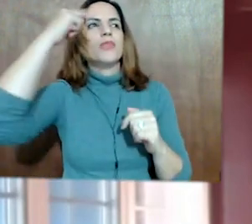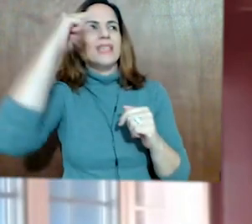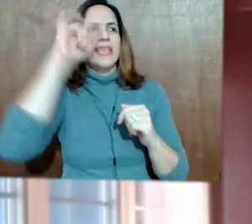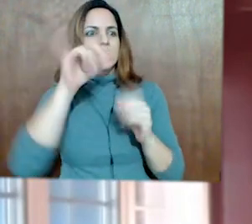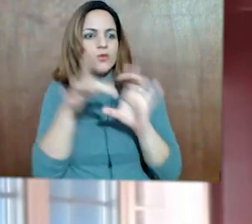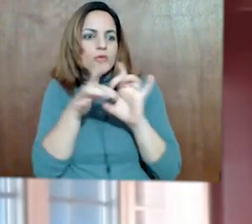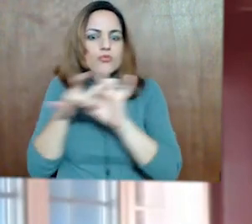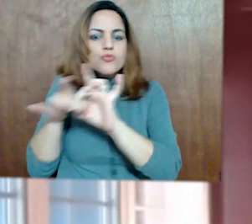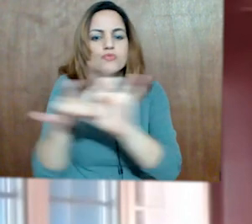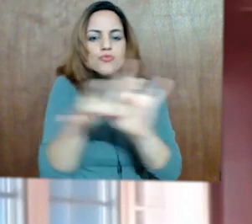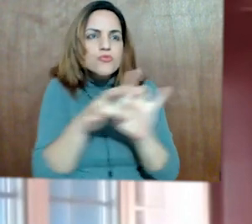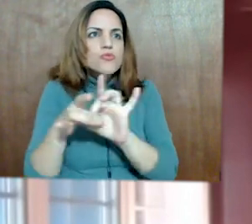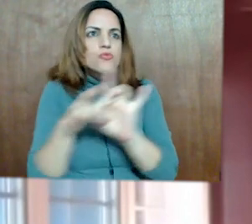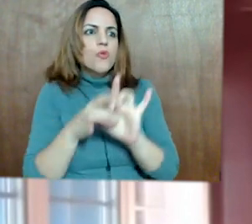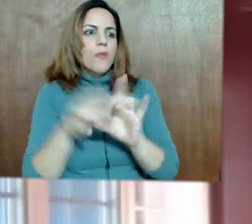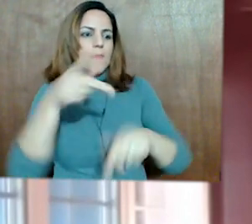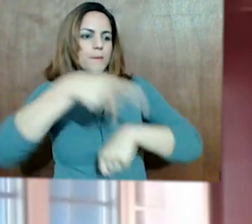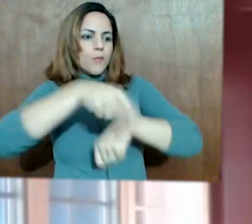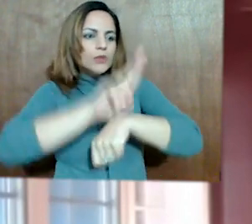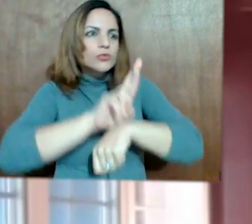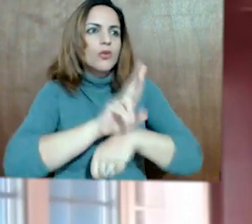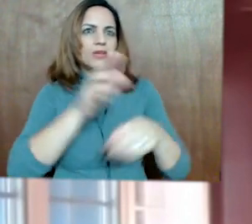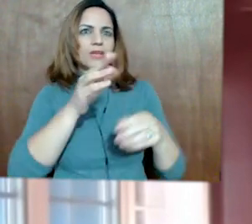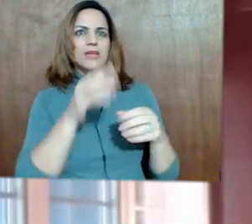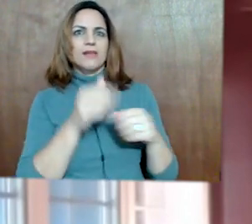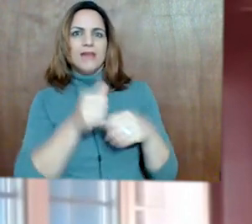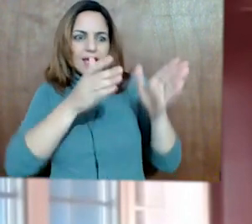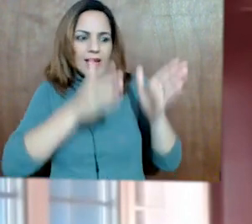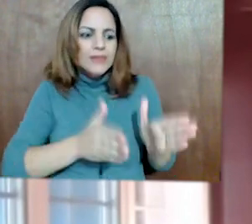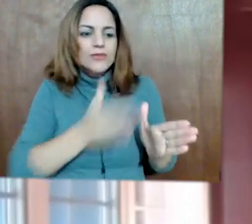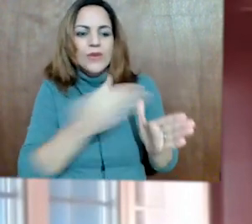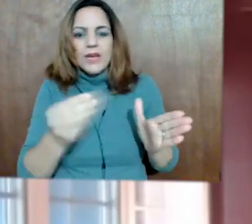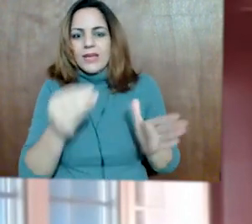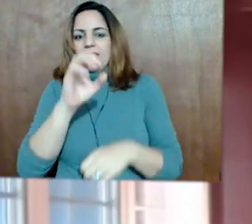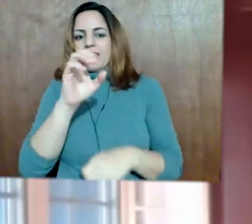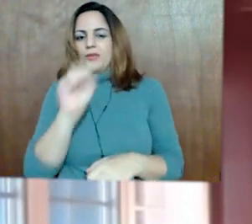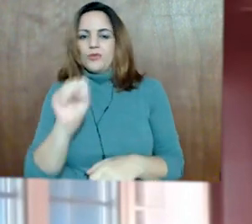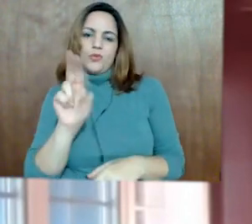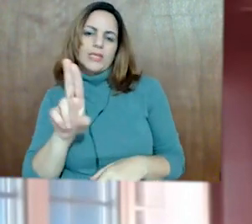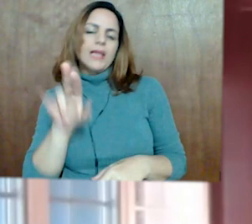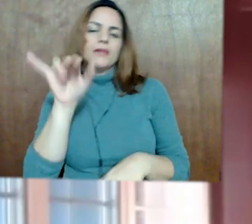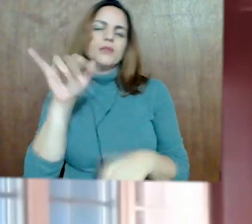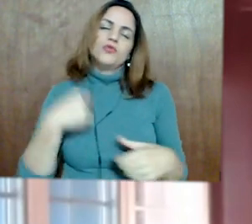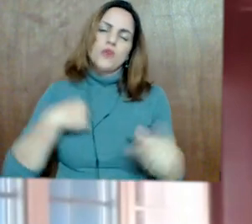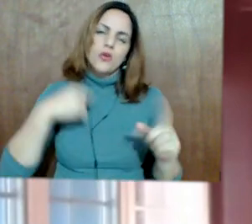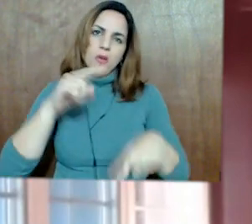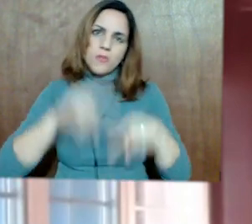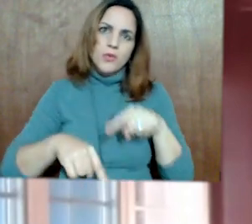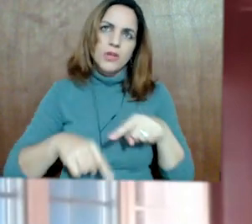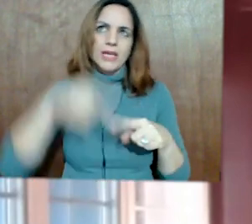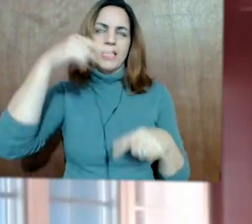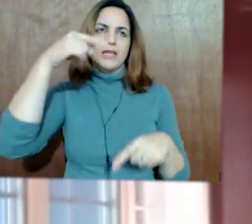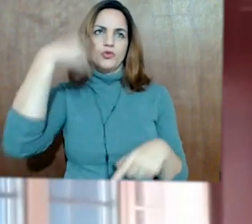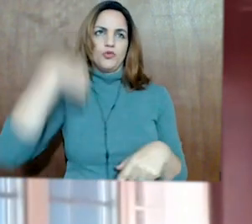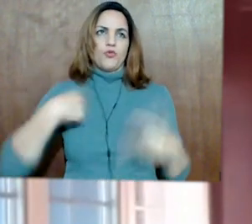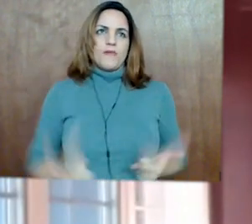self-determination in the United States. I actually was not at the event at the time because I was living in Philadelphia. I